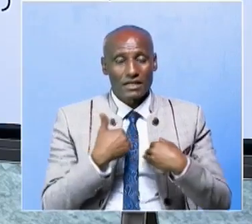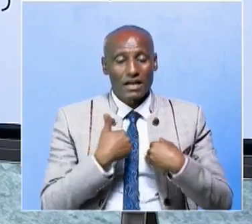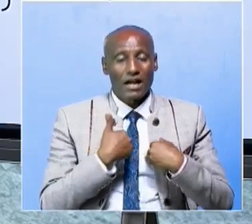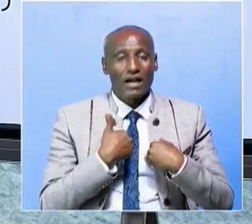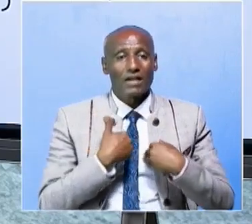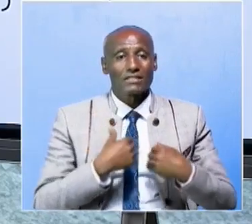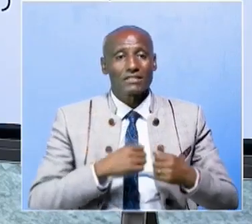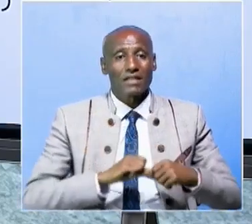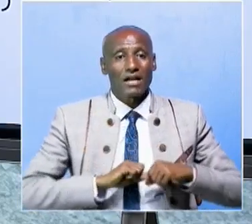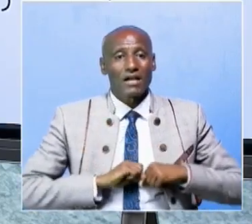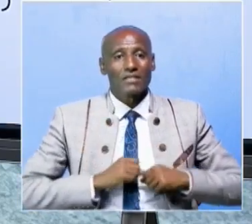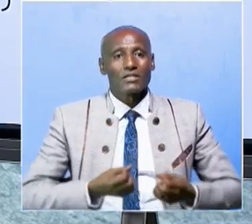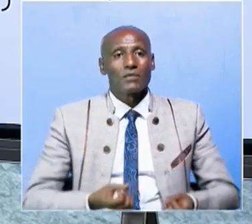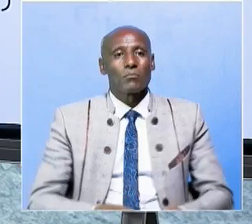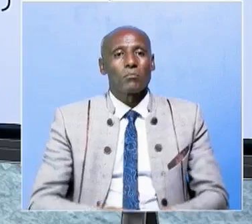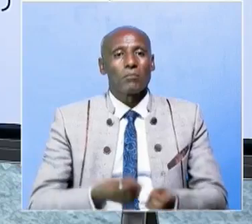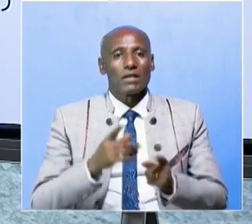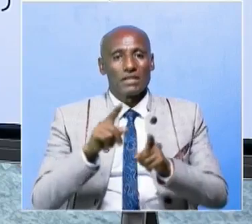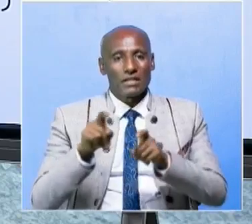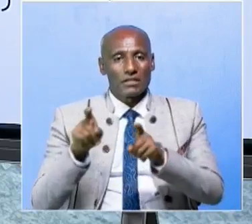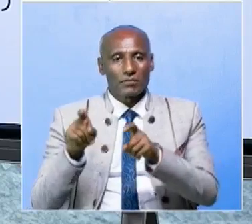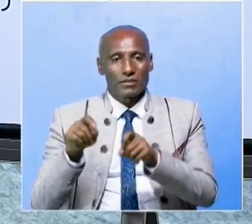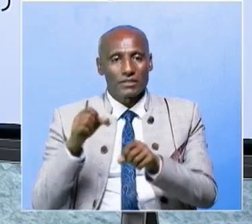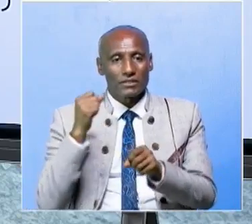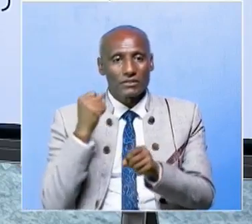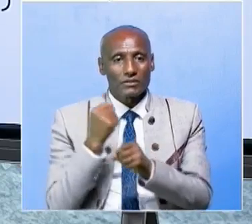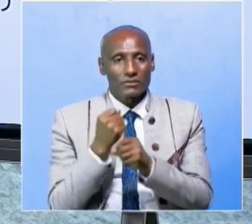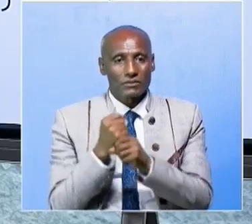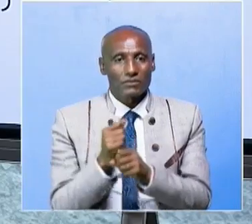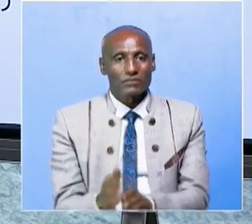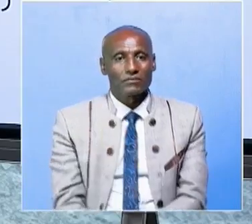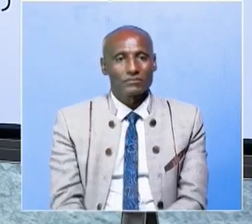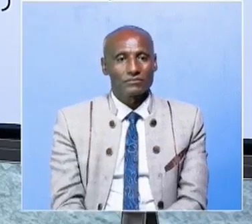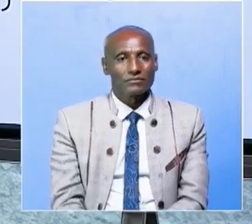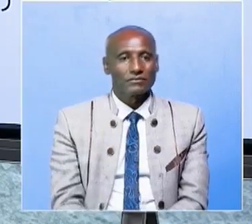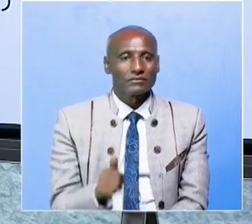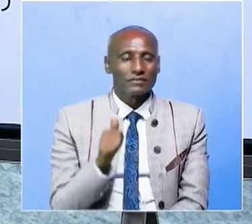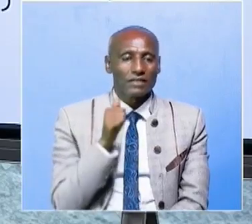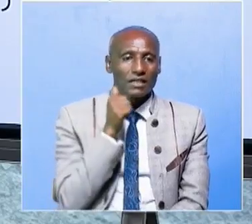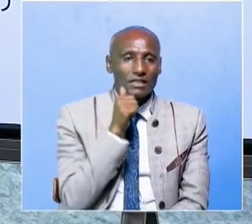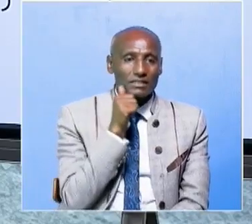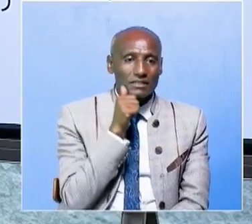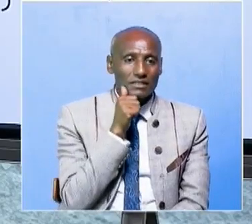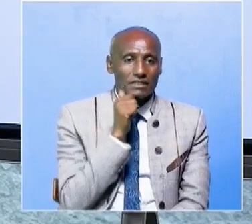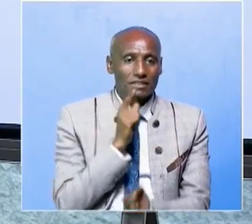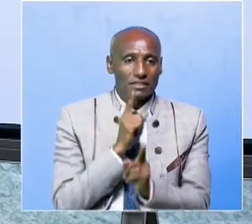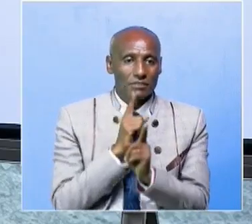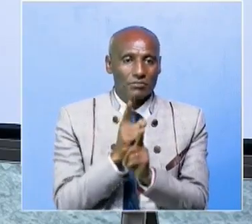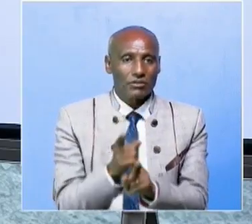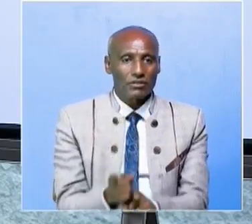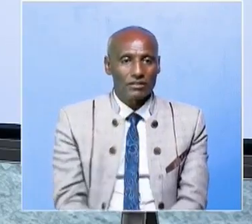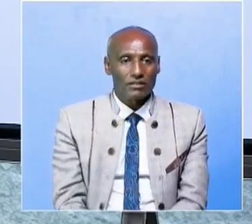experiments. Okay, let's go on to see what Aster's answer is going to be.